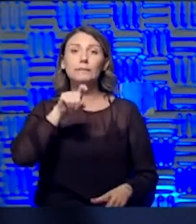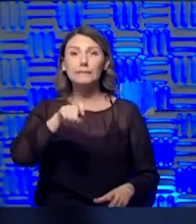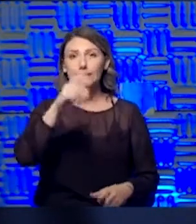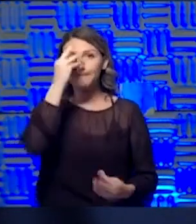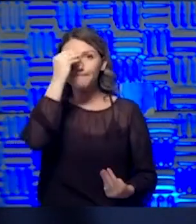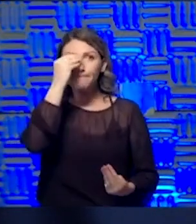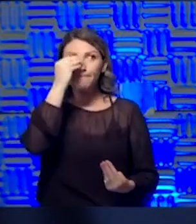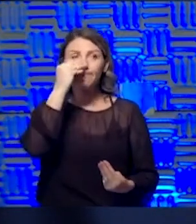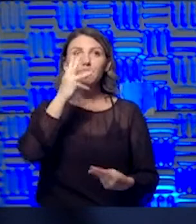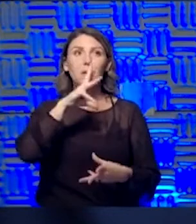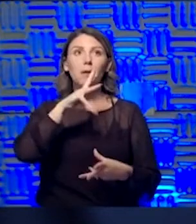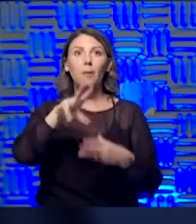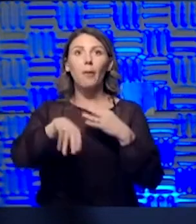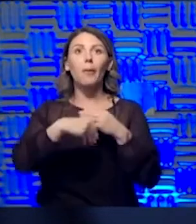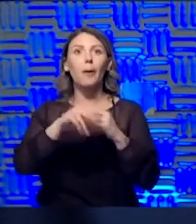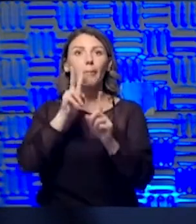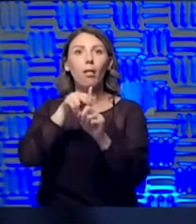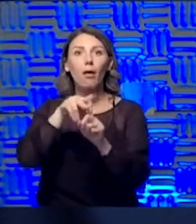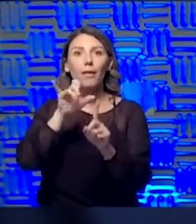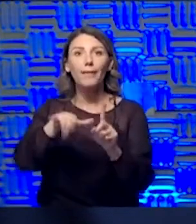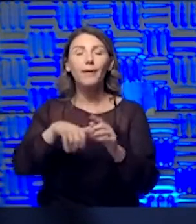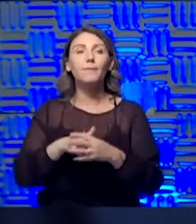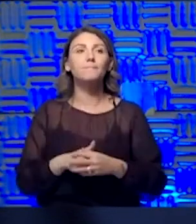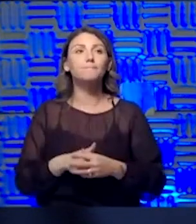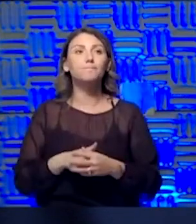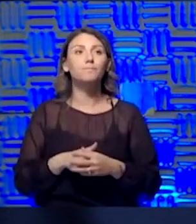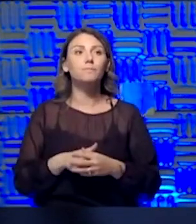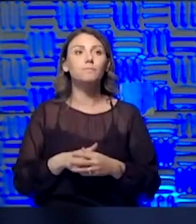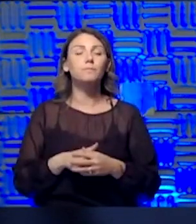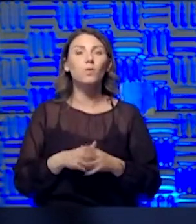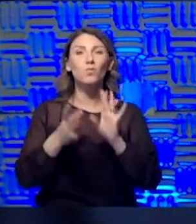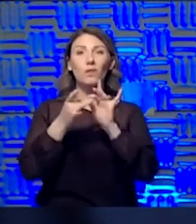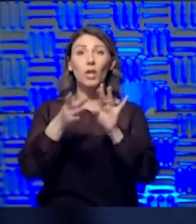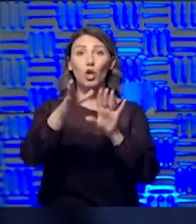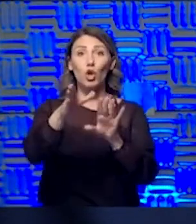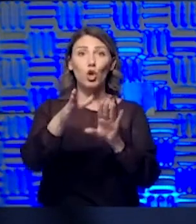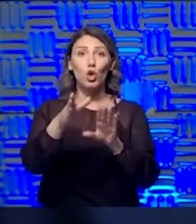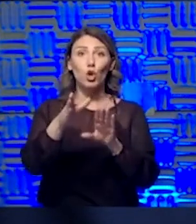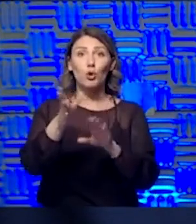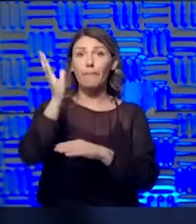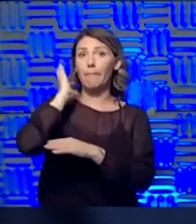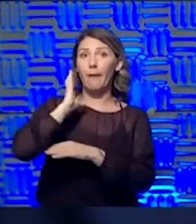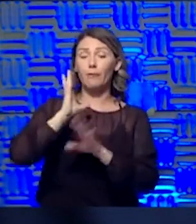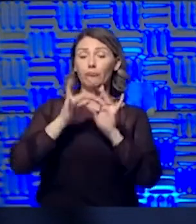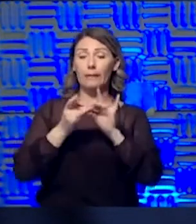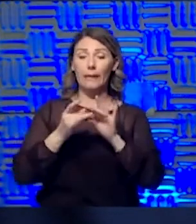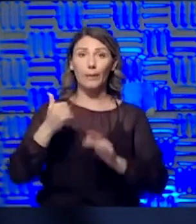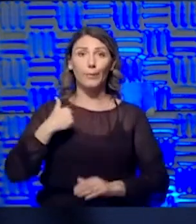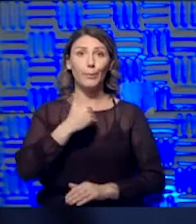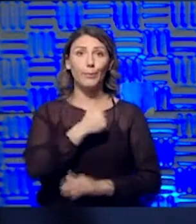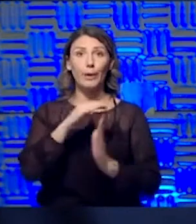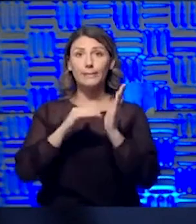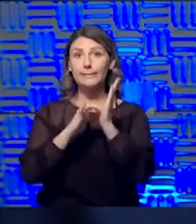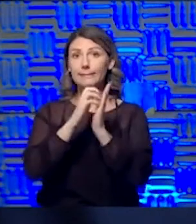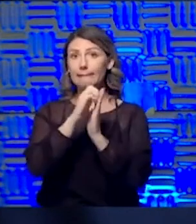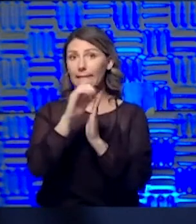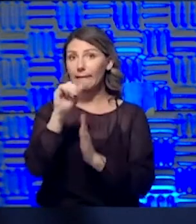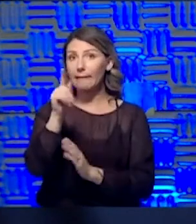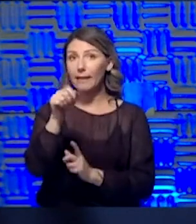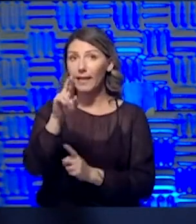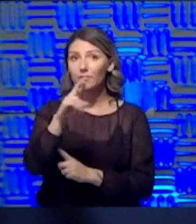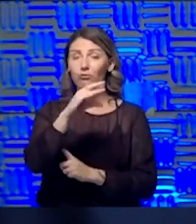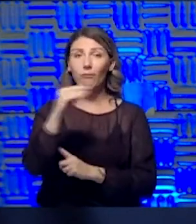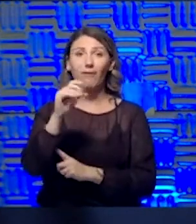that. I think just in her past with the breast cancer and the radiation and her other treatments she may have gotten,